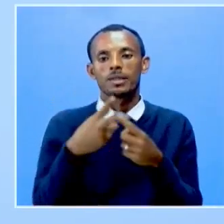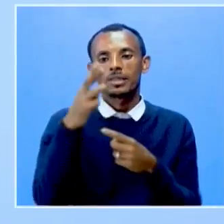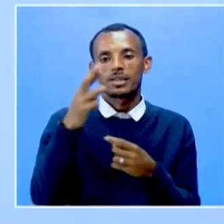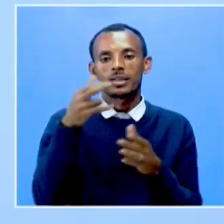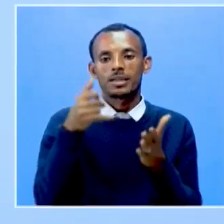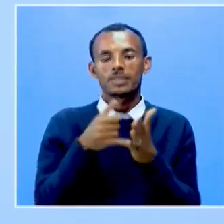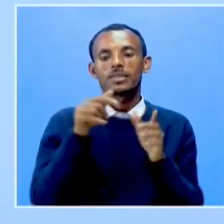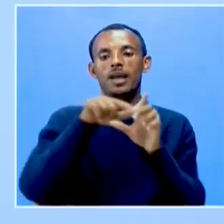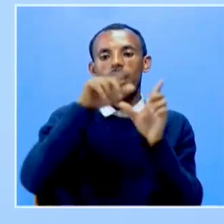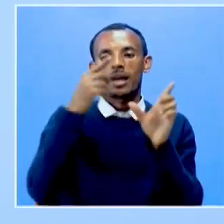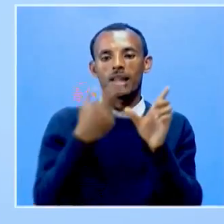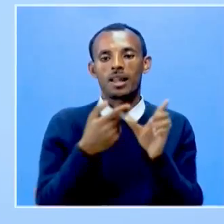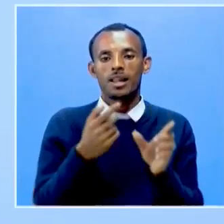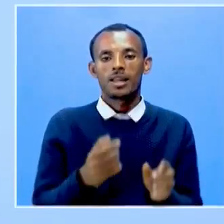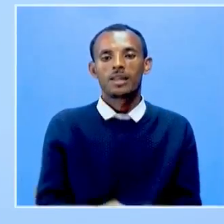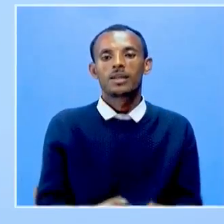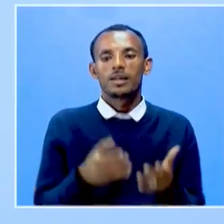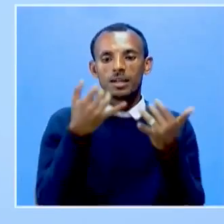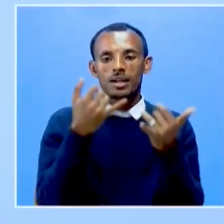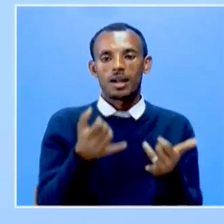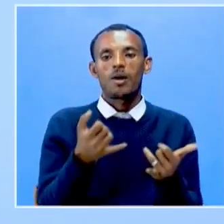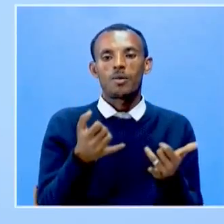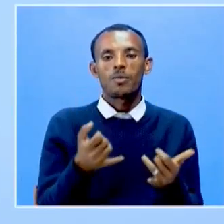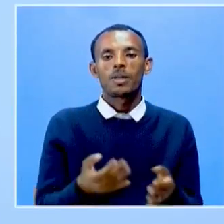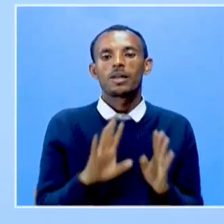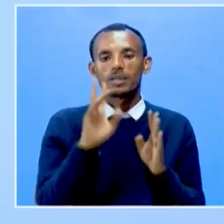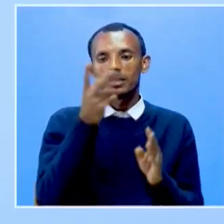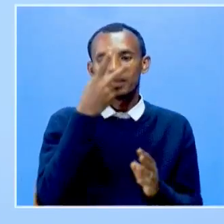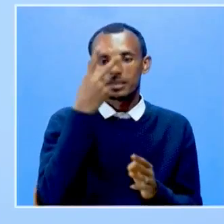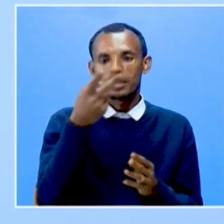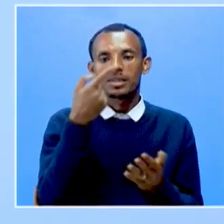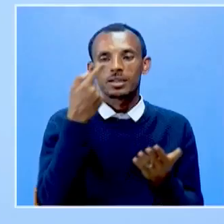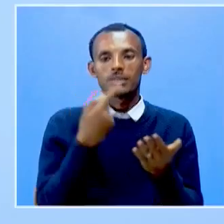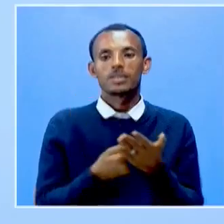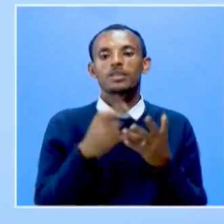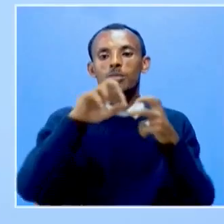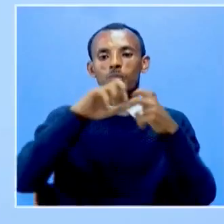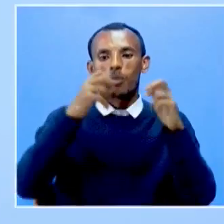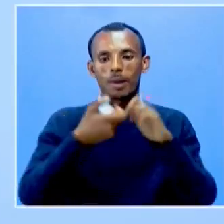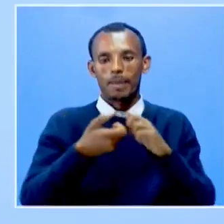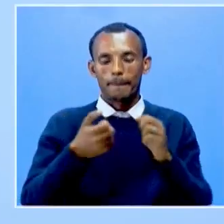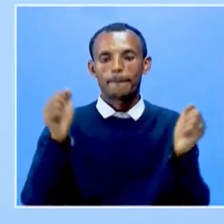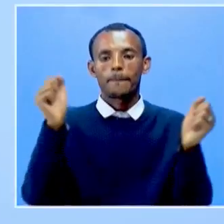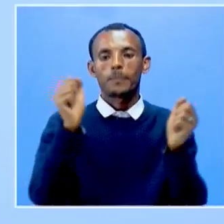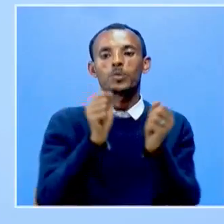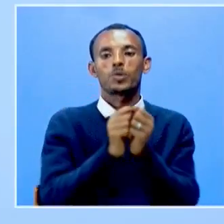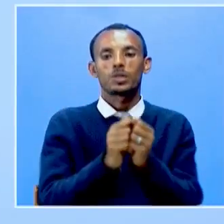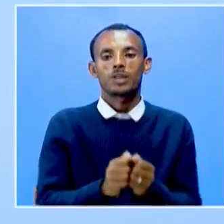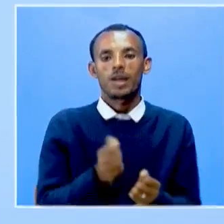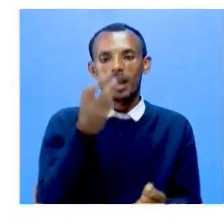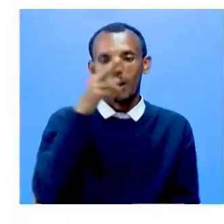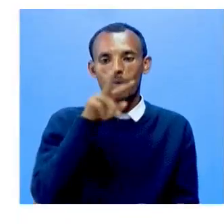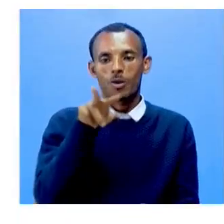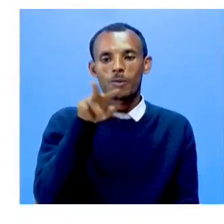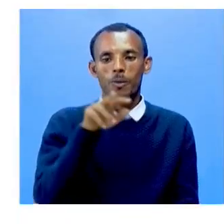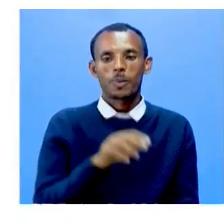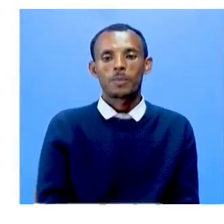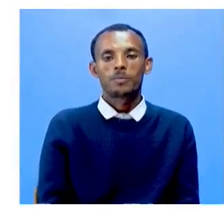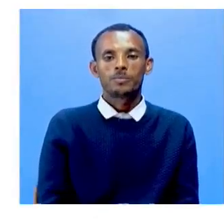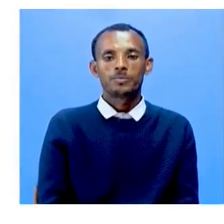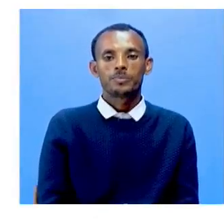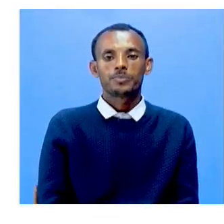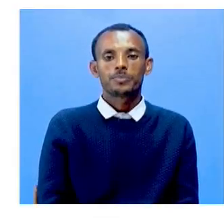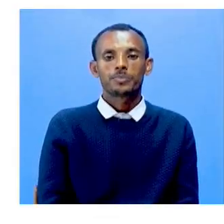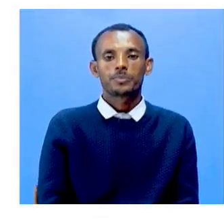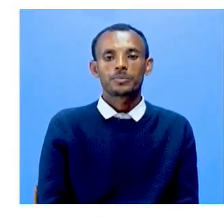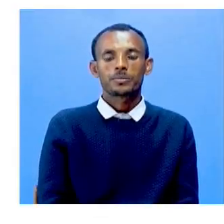angle. Now, let's see this problem together. Look.